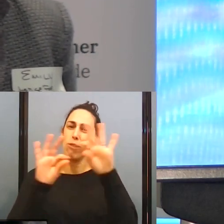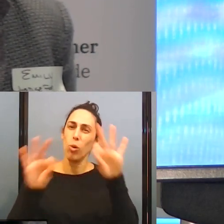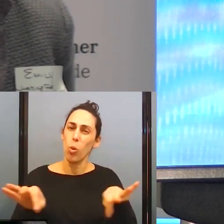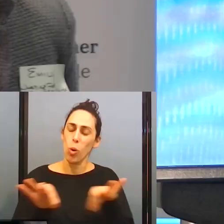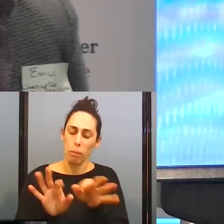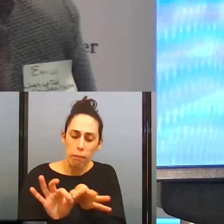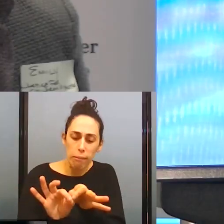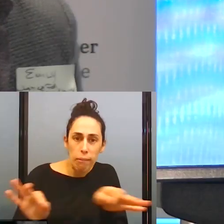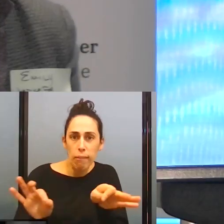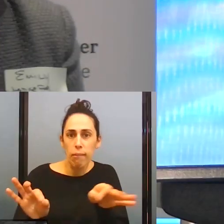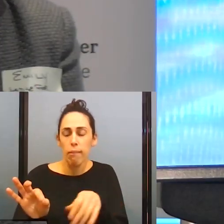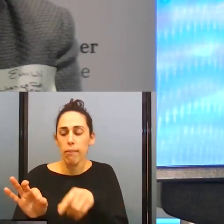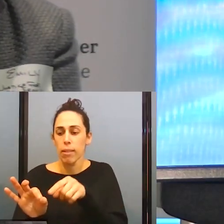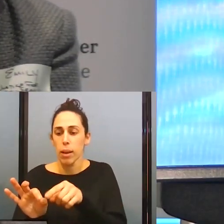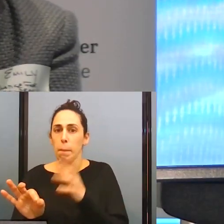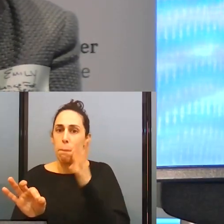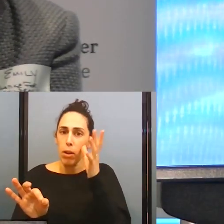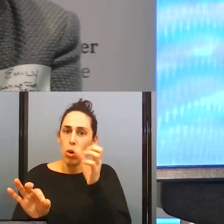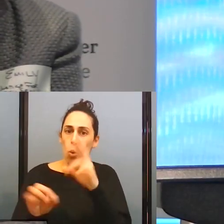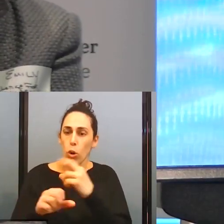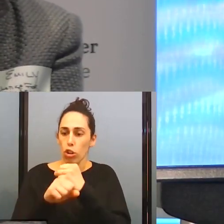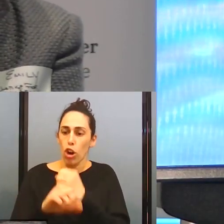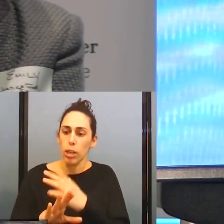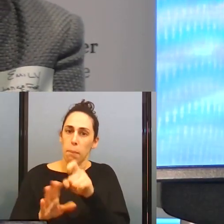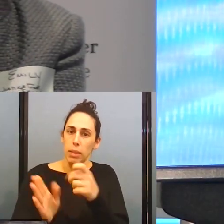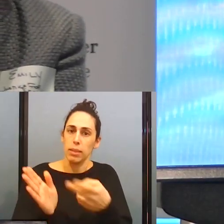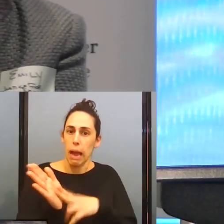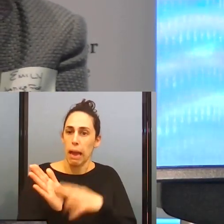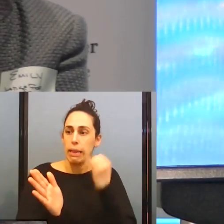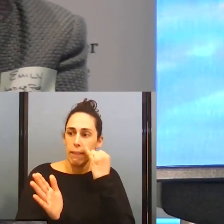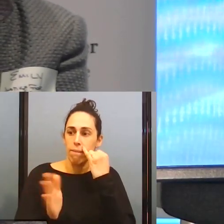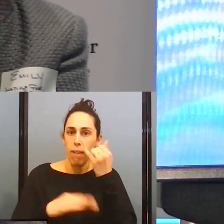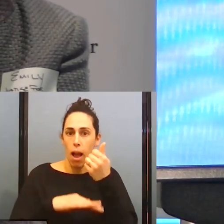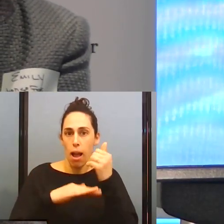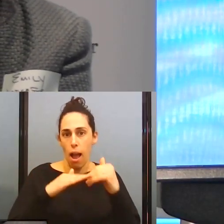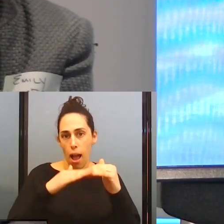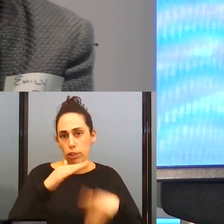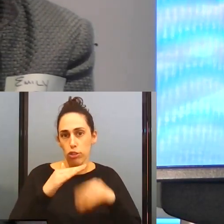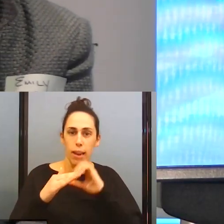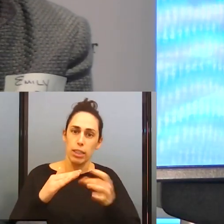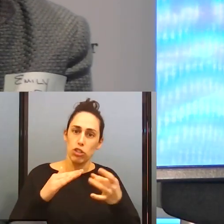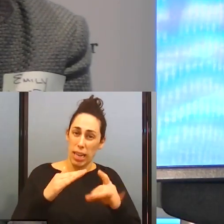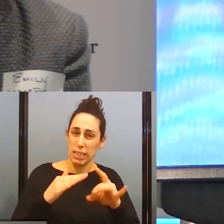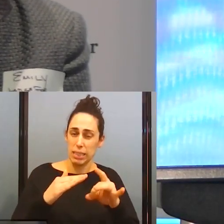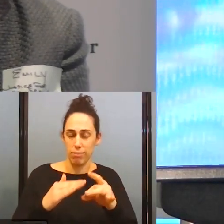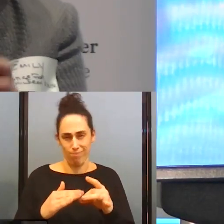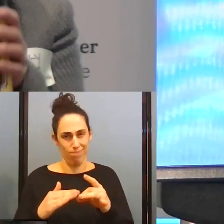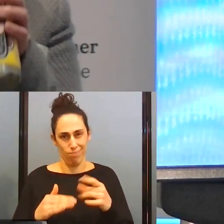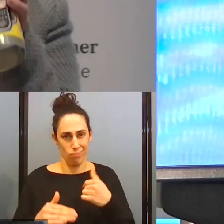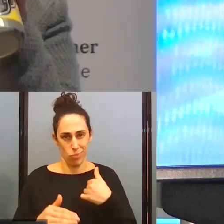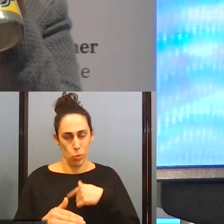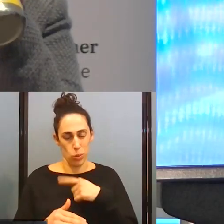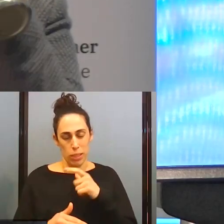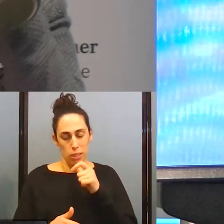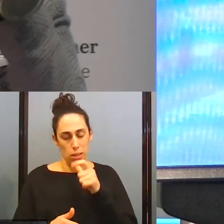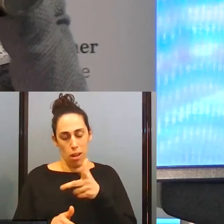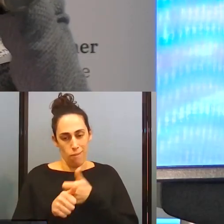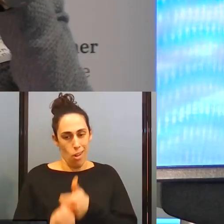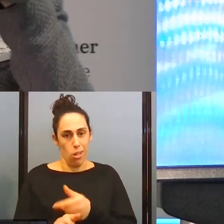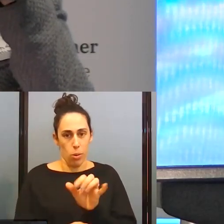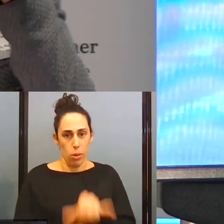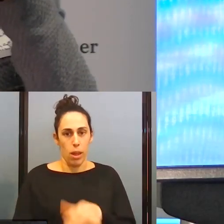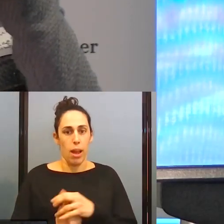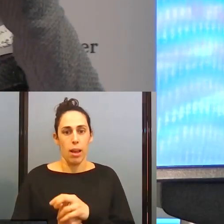not, we don't agree with that. We think that young people are entitled to lawyers, and that this is just another way of the government sort of restricting young people's